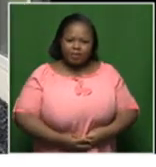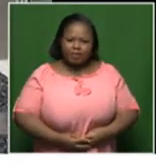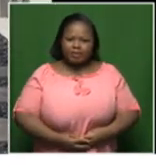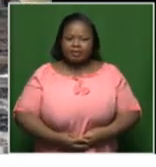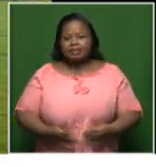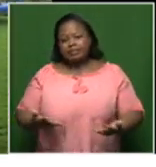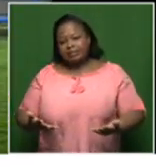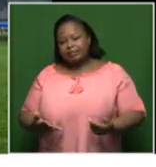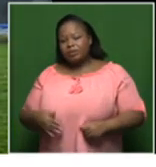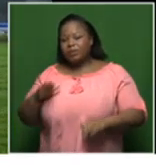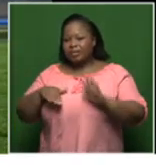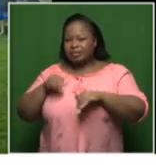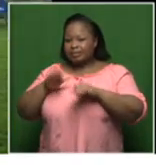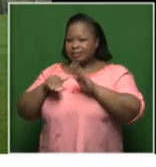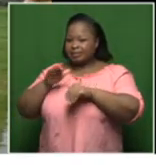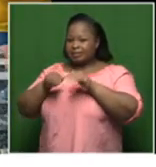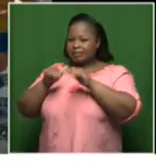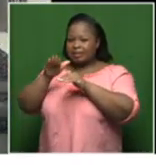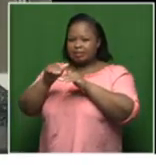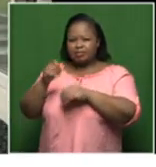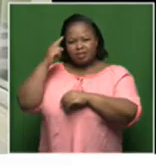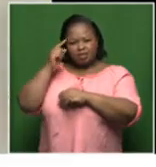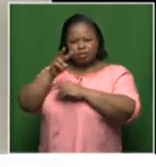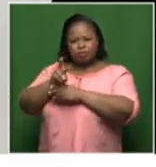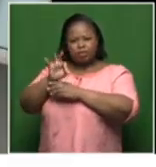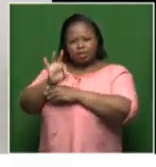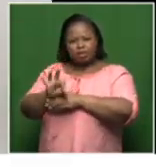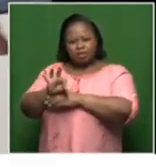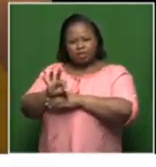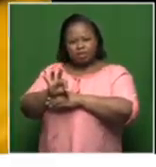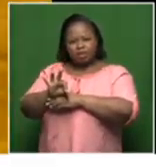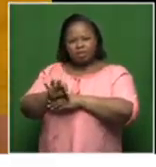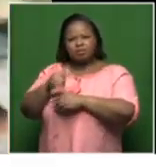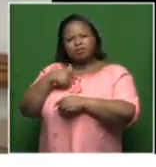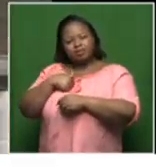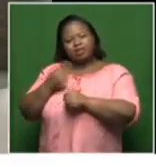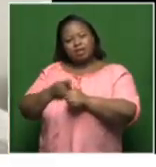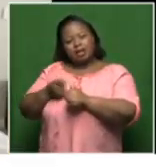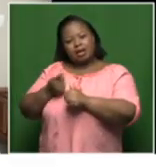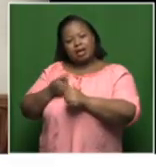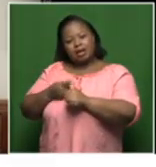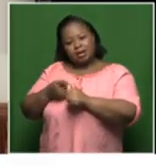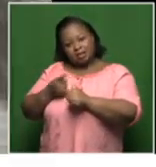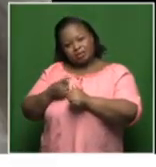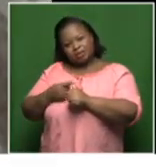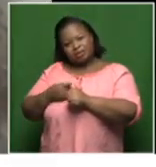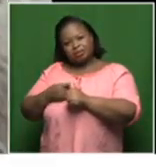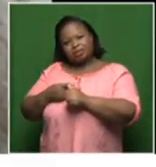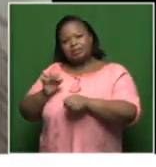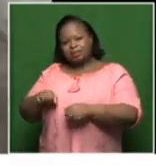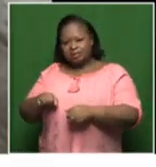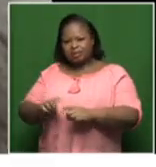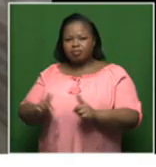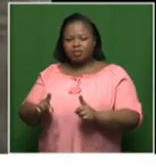Yeah, the stairs were definitely, because they were 23 stairs. Obviously got to count them a lot of times, but